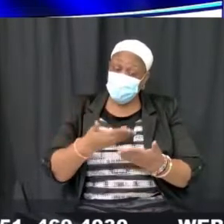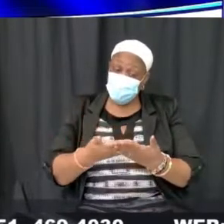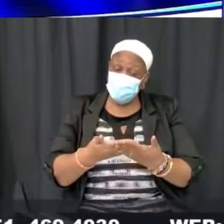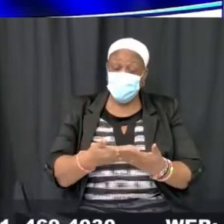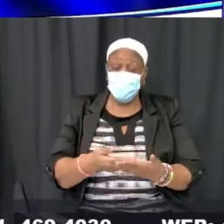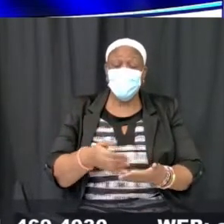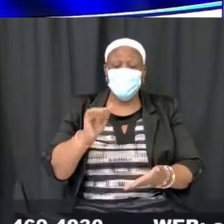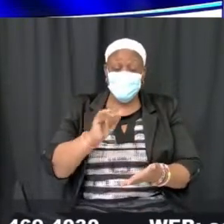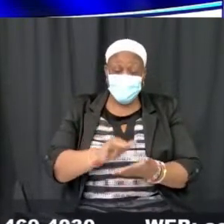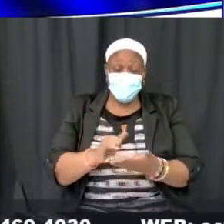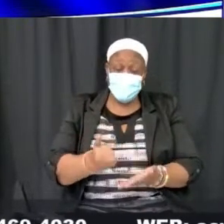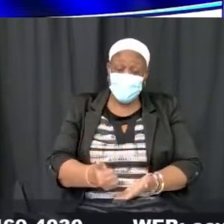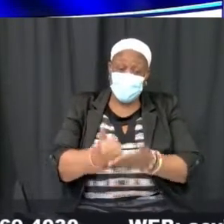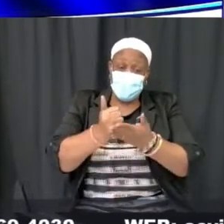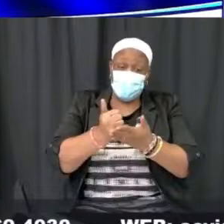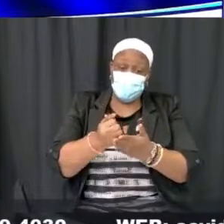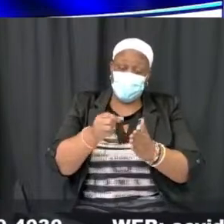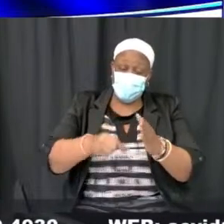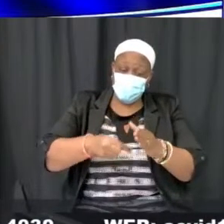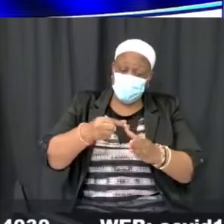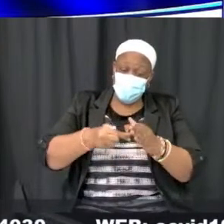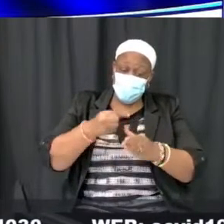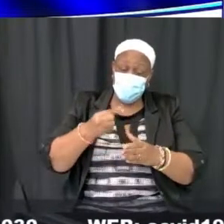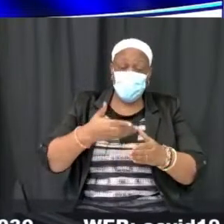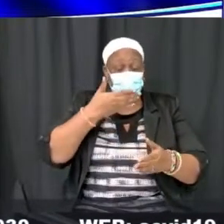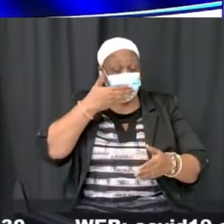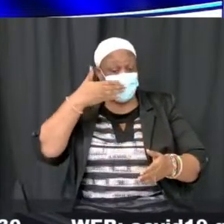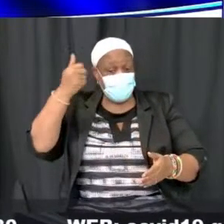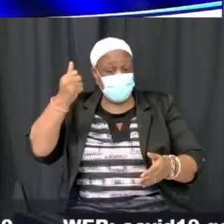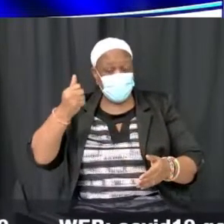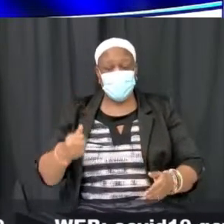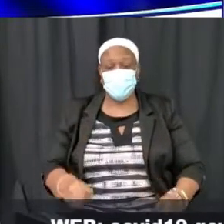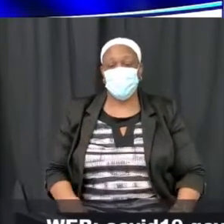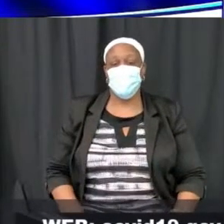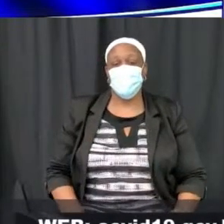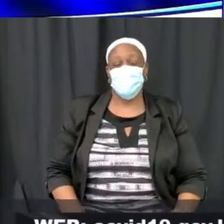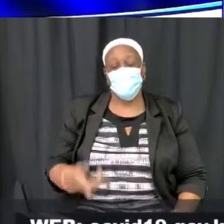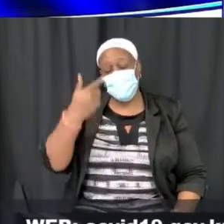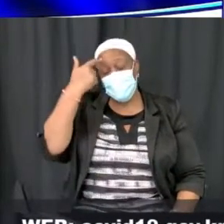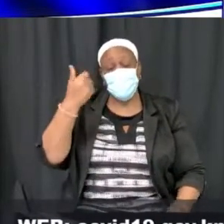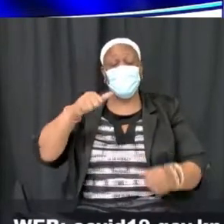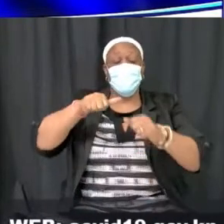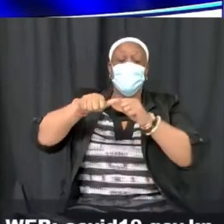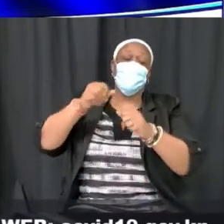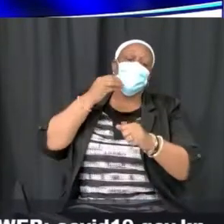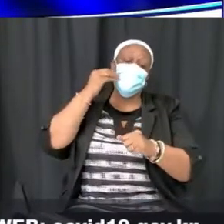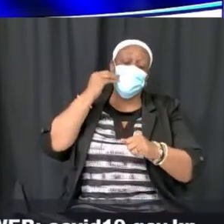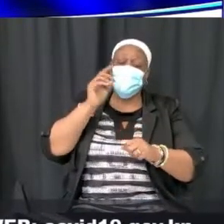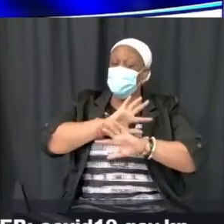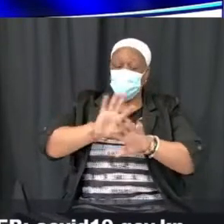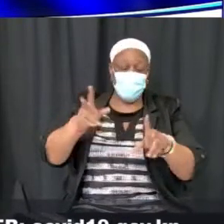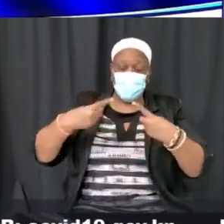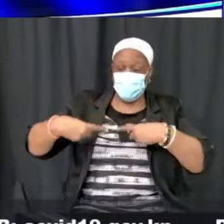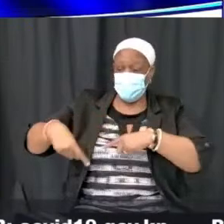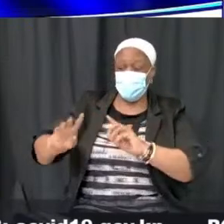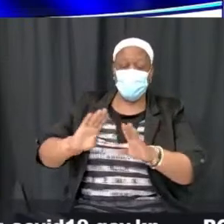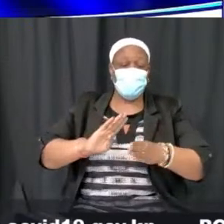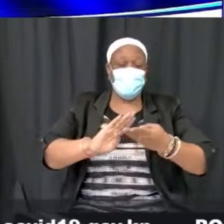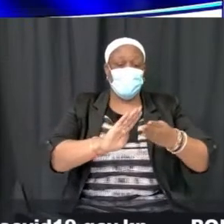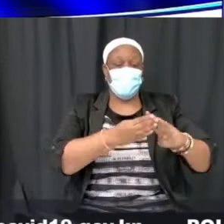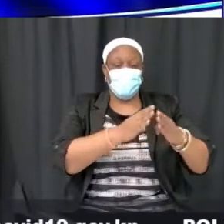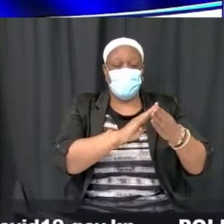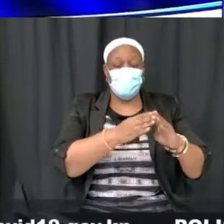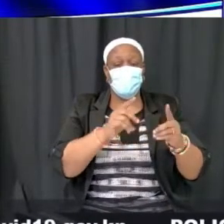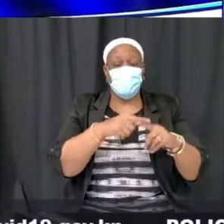development which can certainly lead to further business growth and development. In light of the